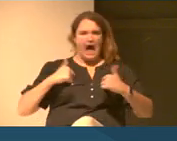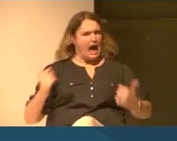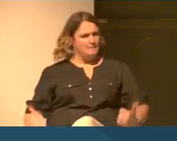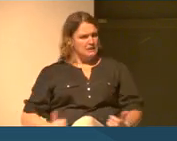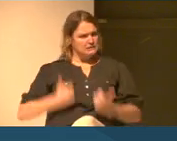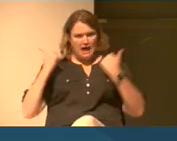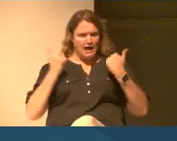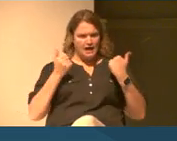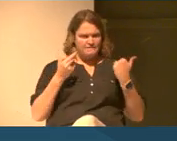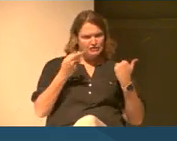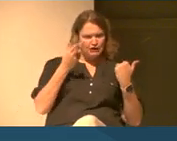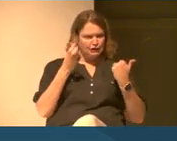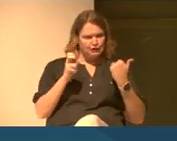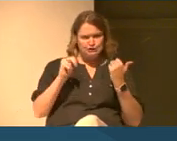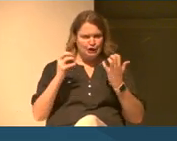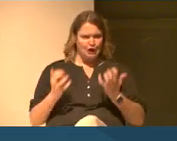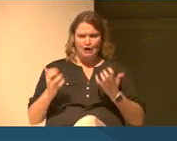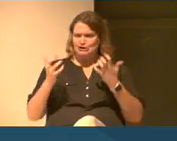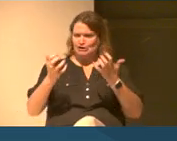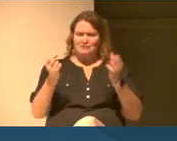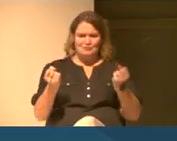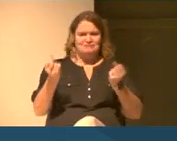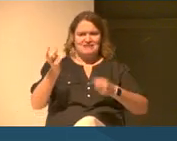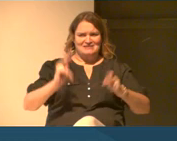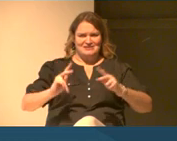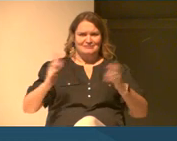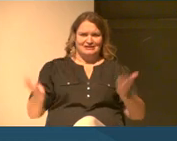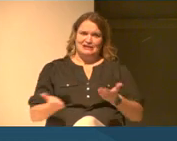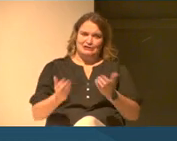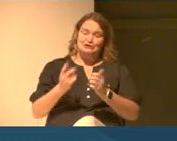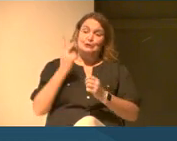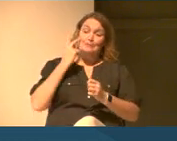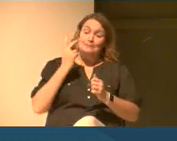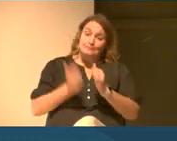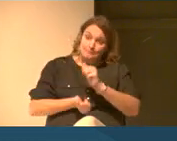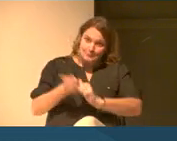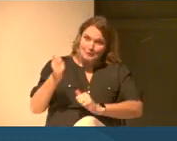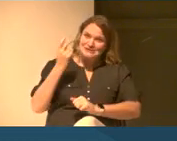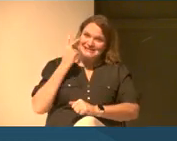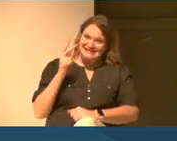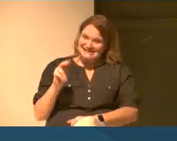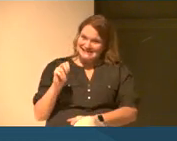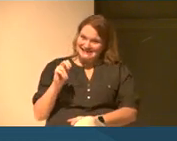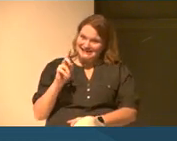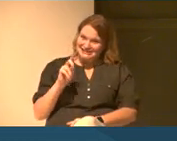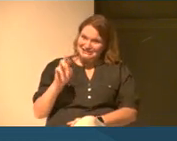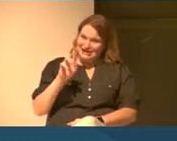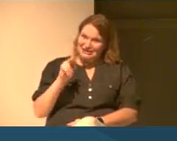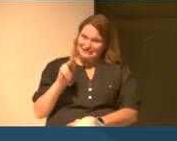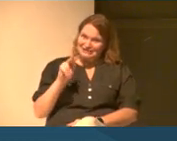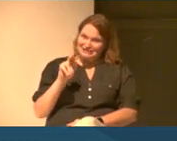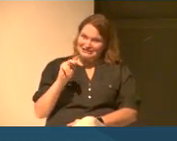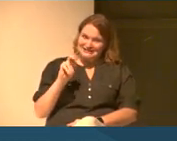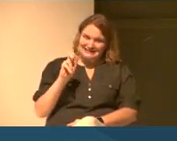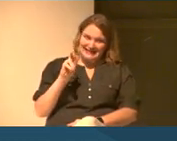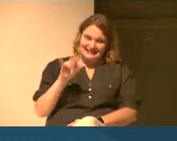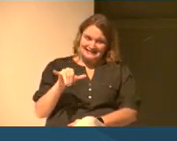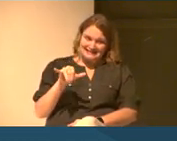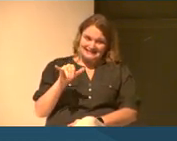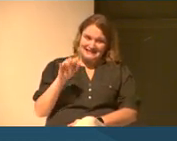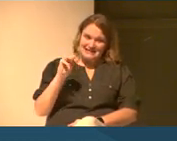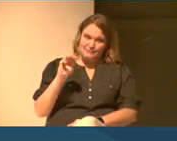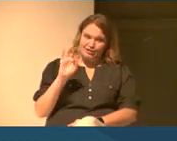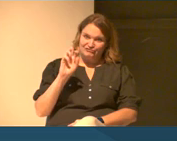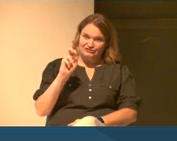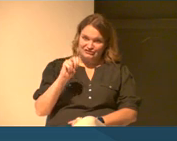Auditorium with a lot of people here to see mostly Dr. Nancy Knowlton talk. I'm one of them. I'm so glad you all